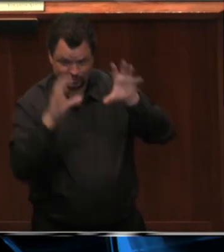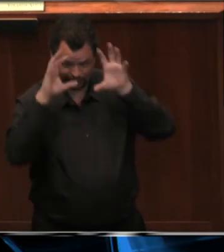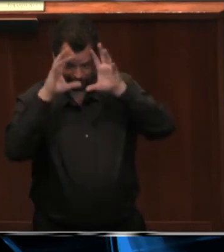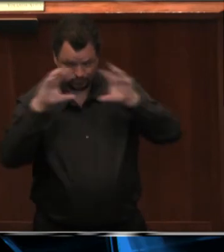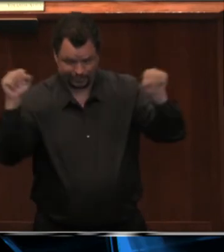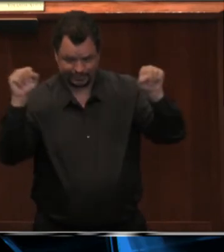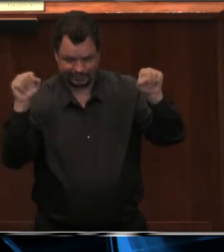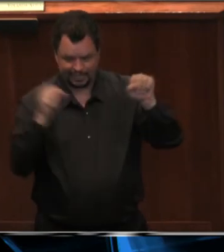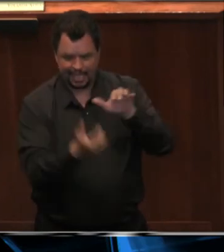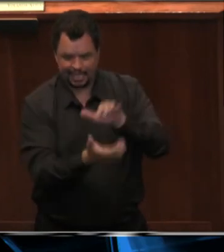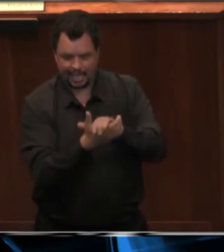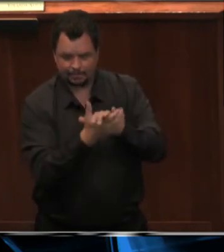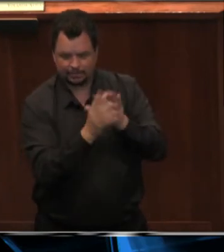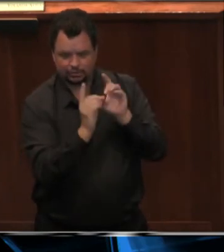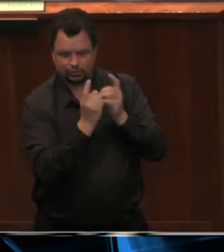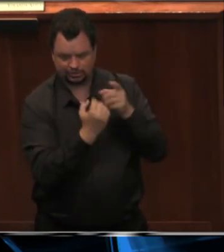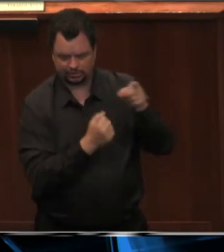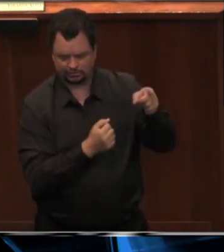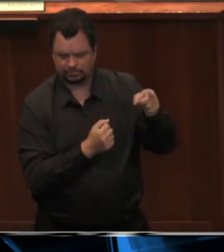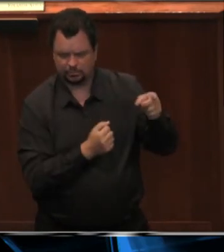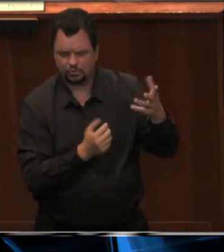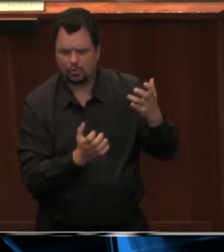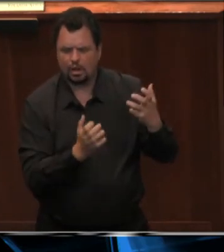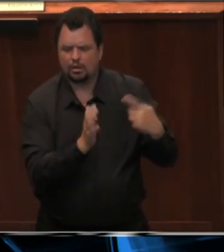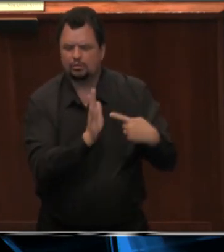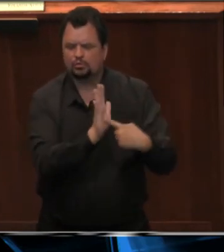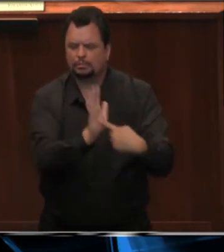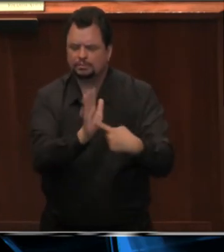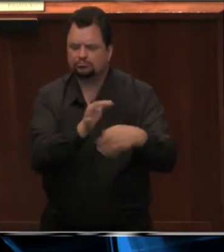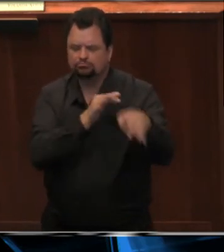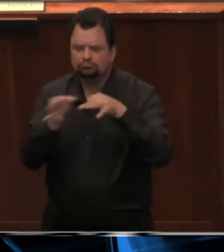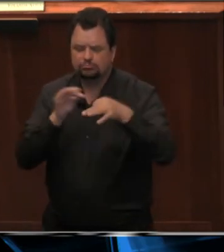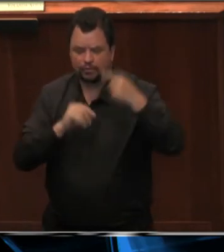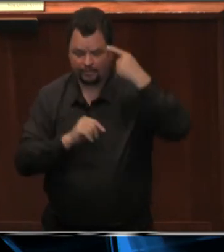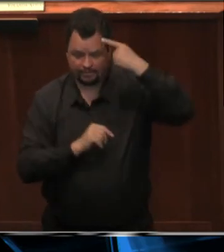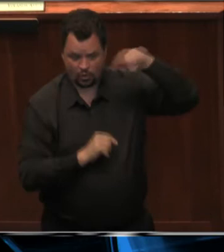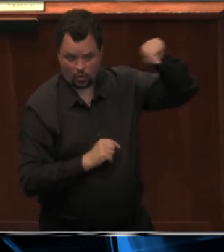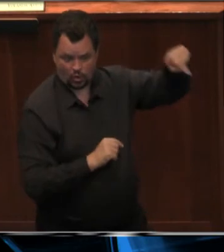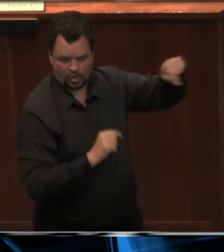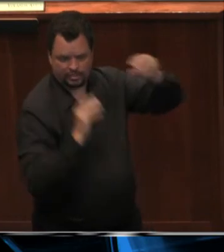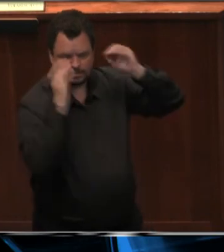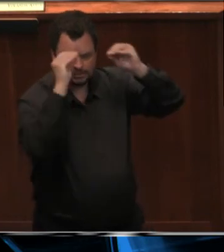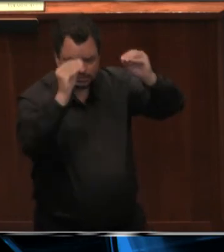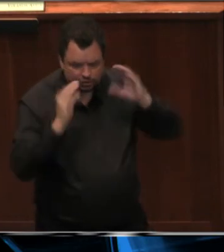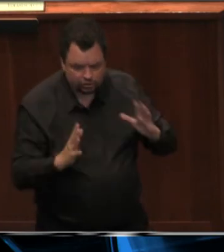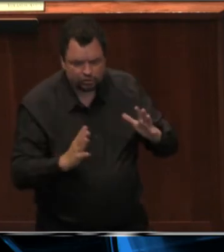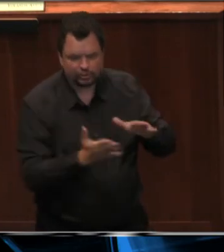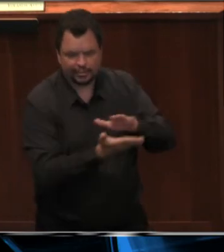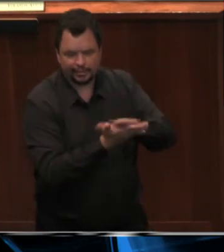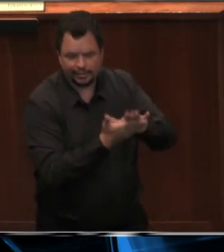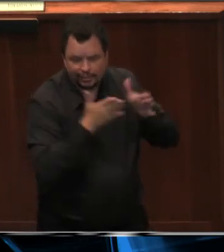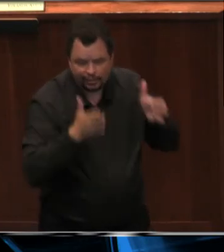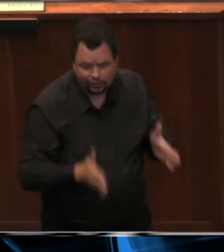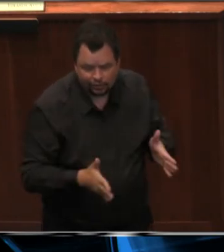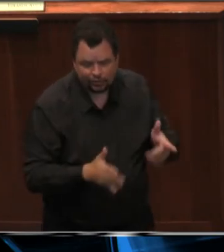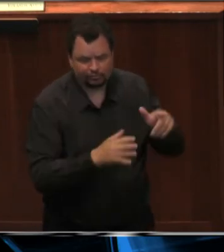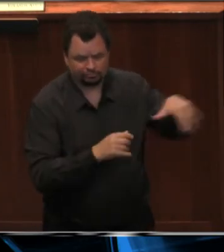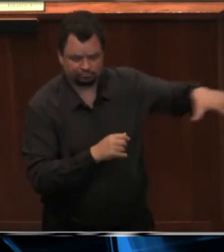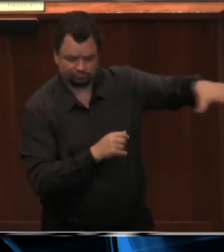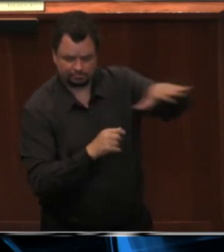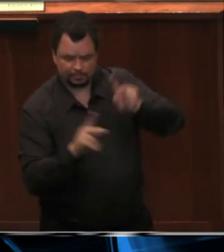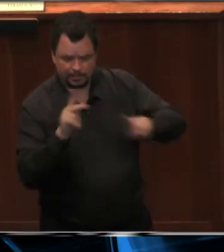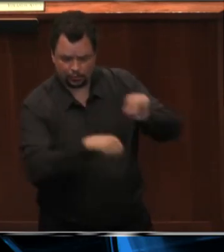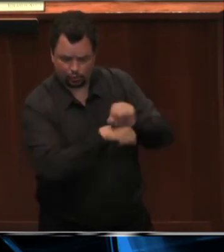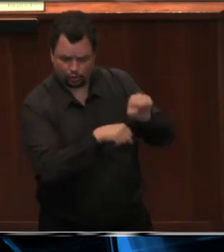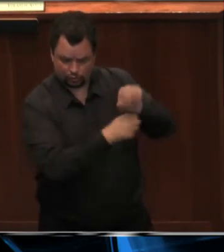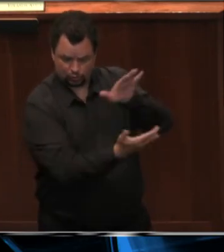teachers, paraprofessionals, bus drivers, custodians, and other educational support staff from